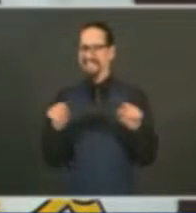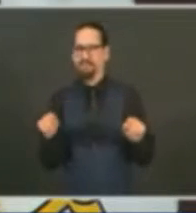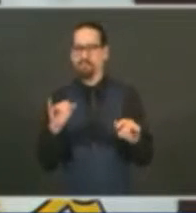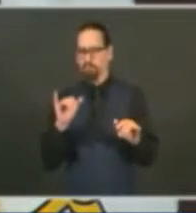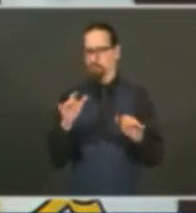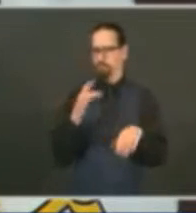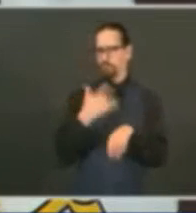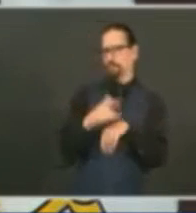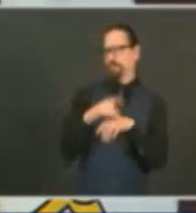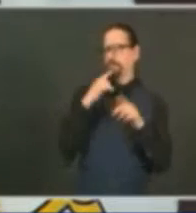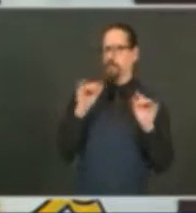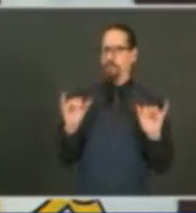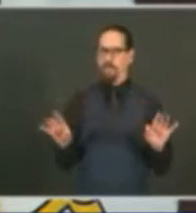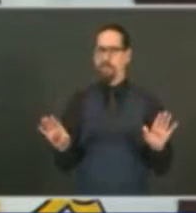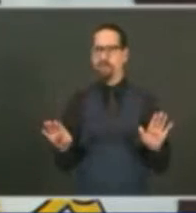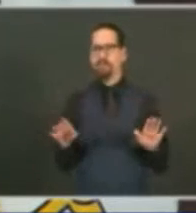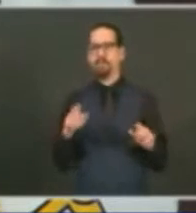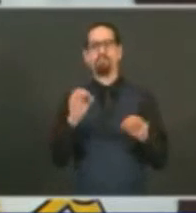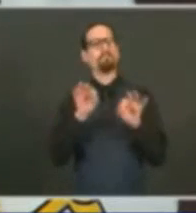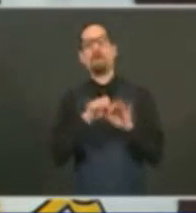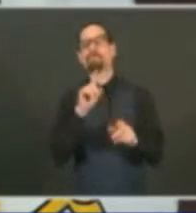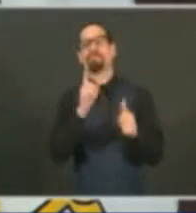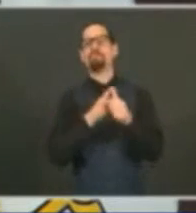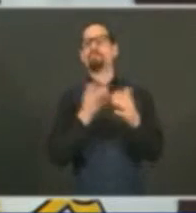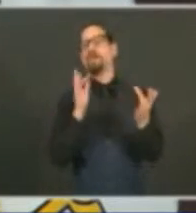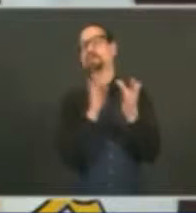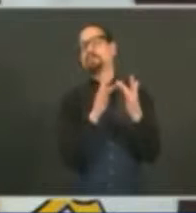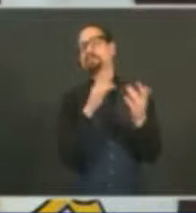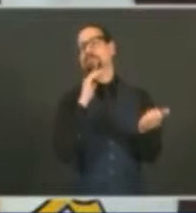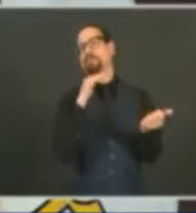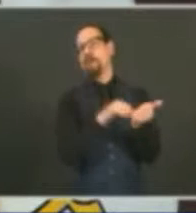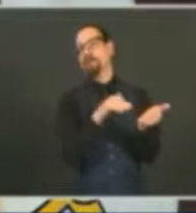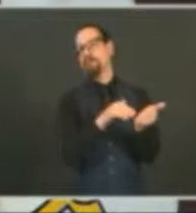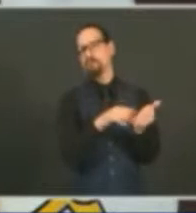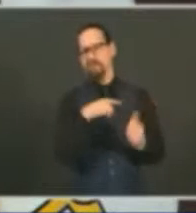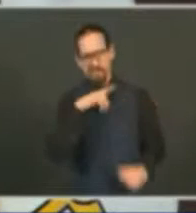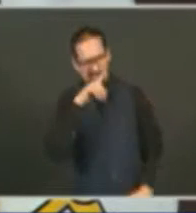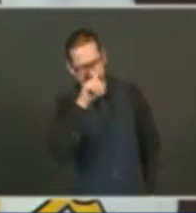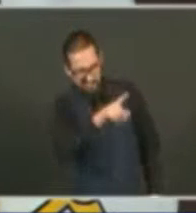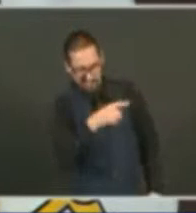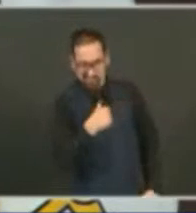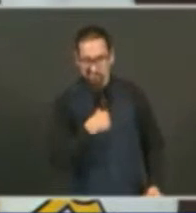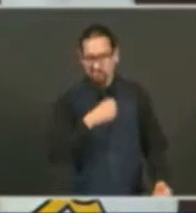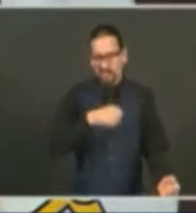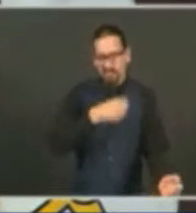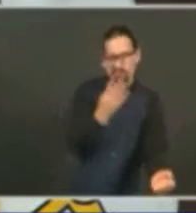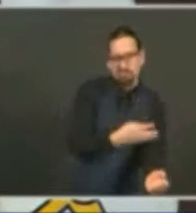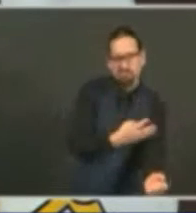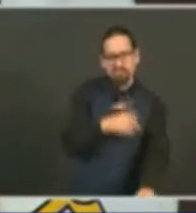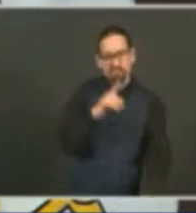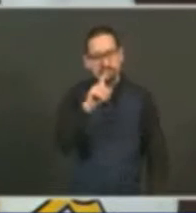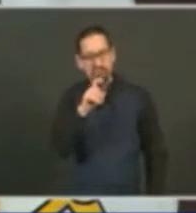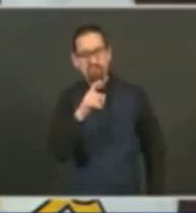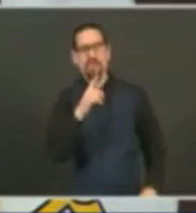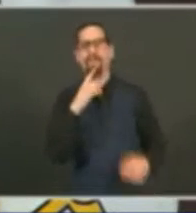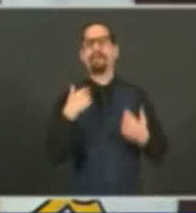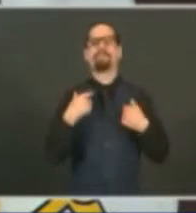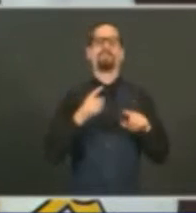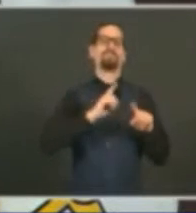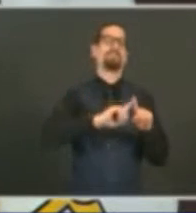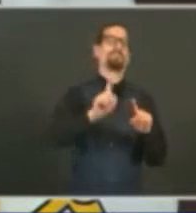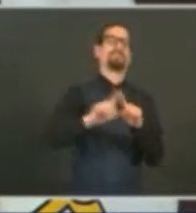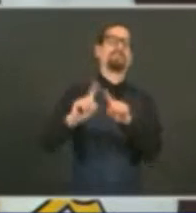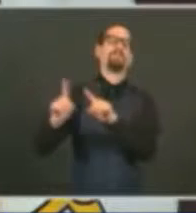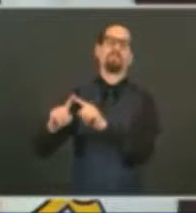to connect with the provider. We're also expanding different mechanisms for people to be able to access